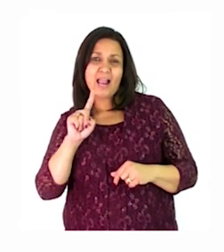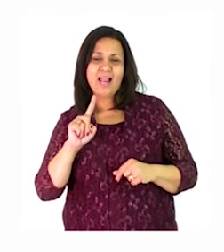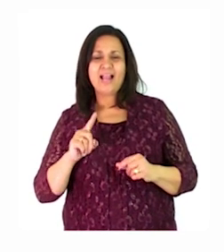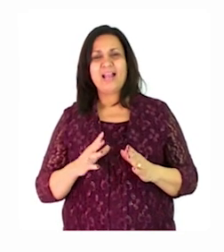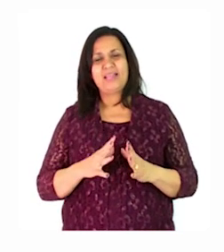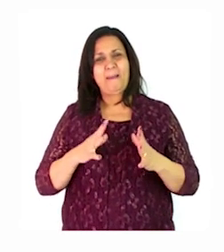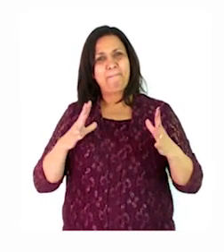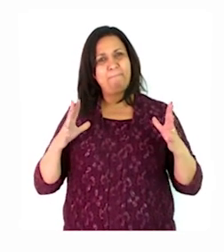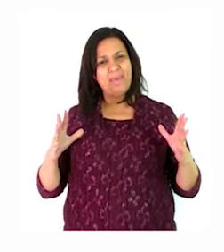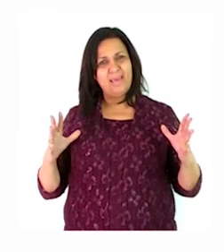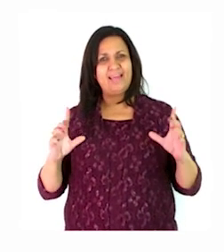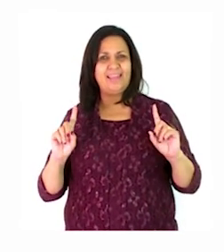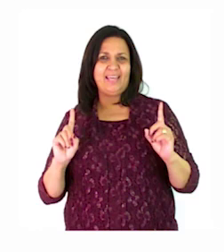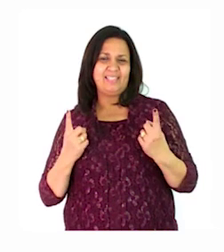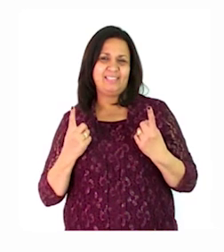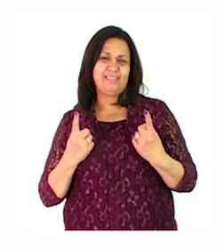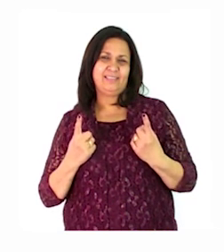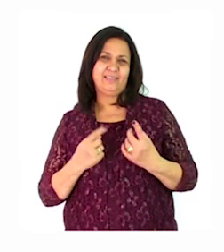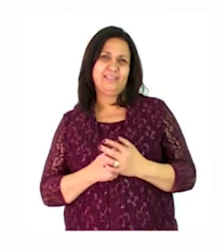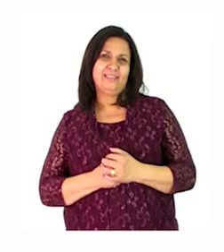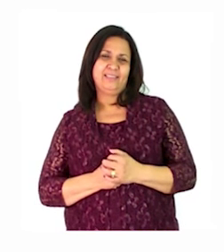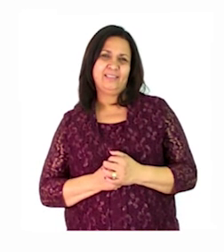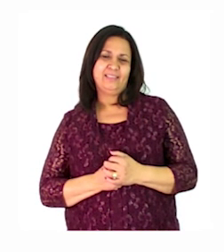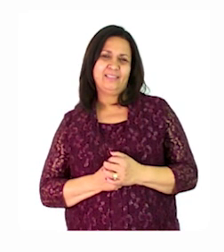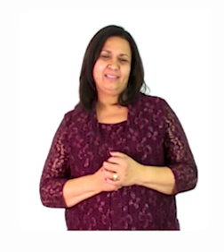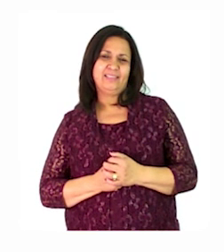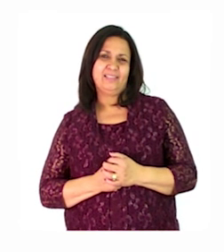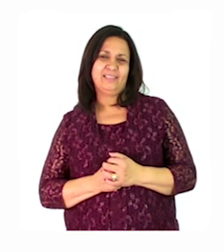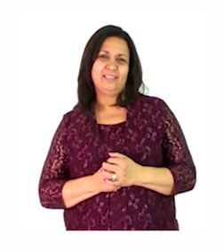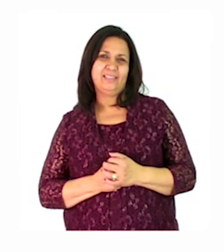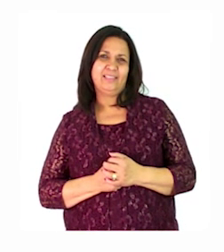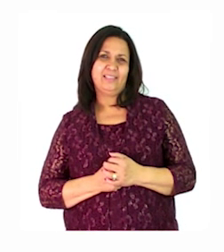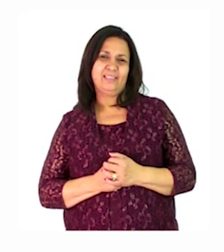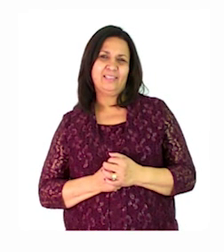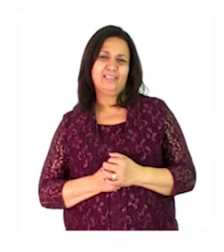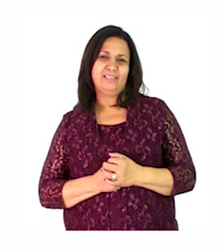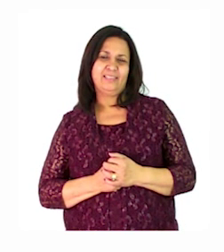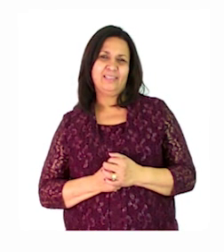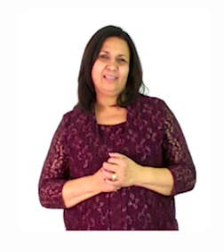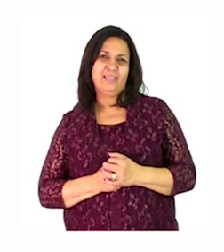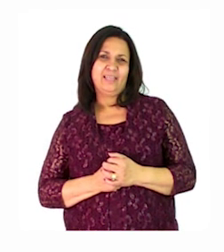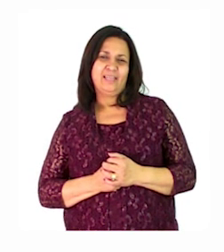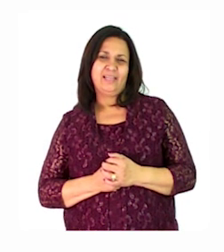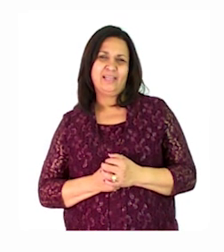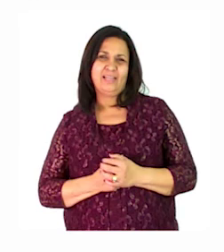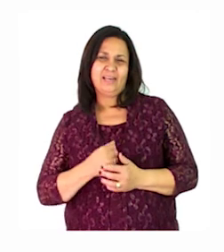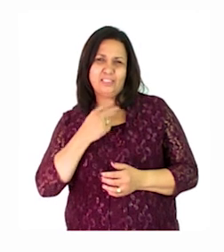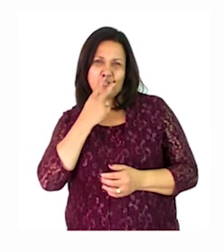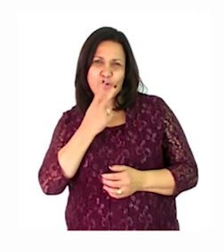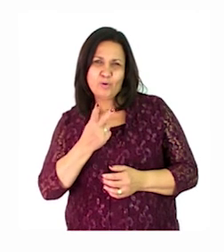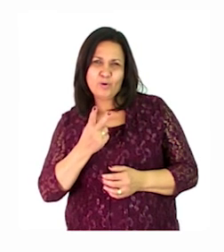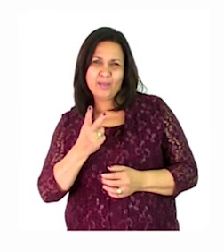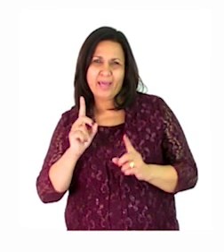big things. But before we do that, let's quickly name the things that we can see in the